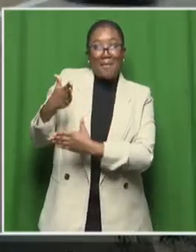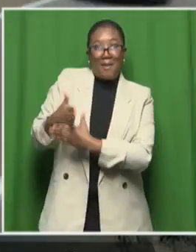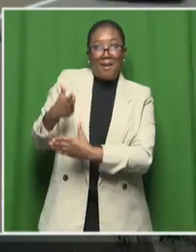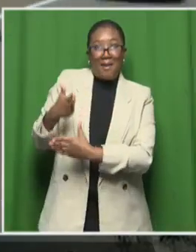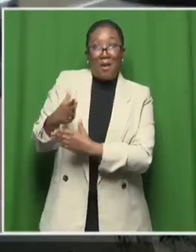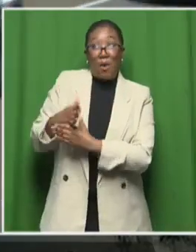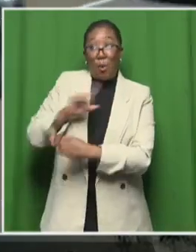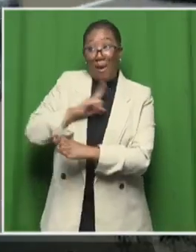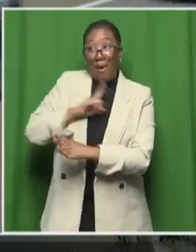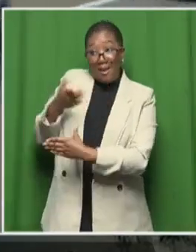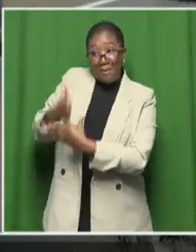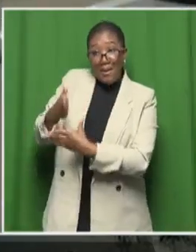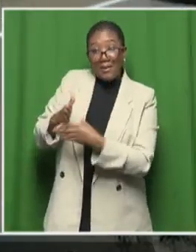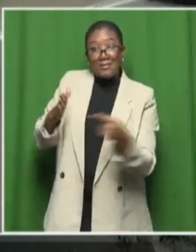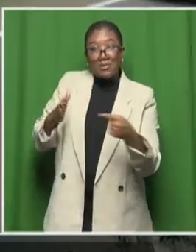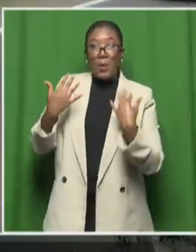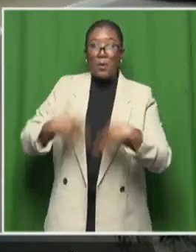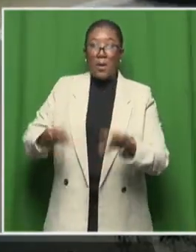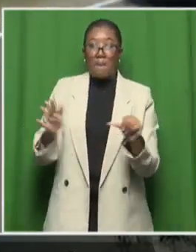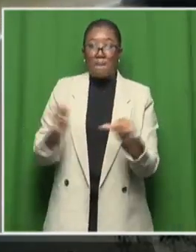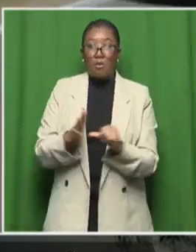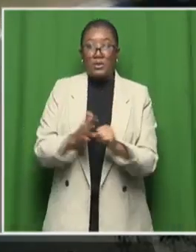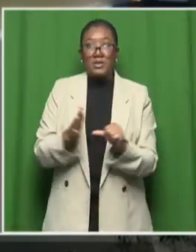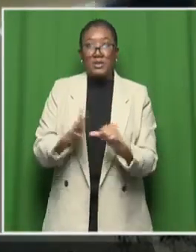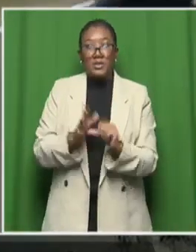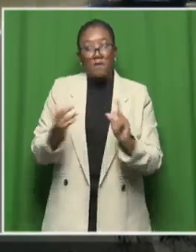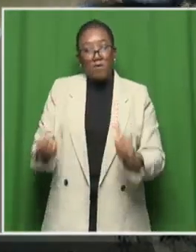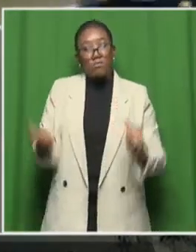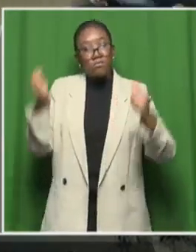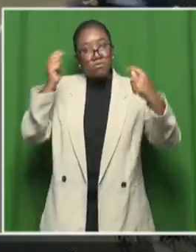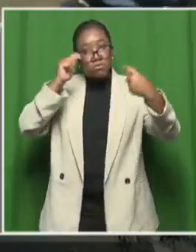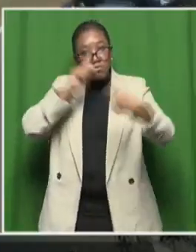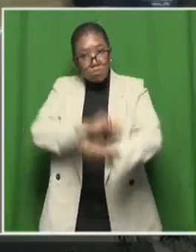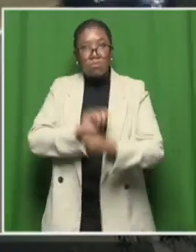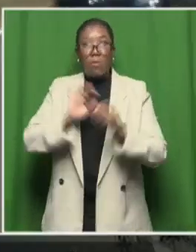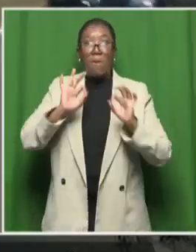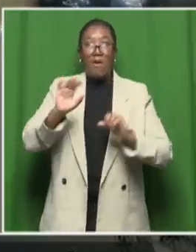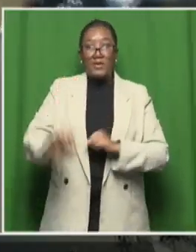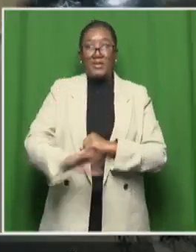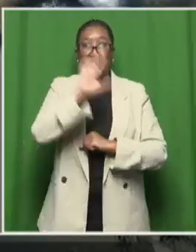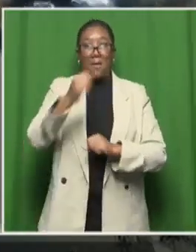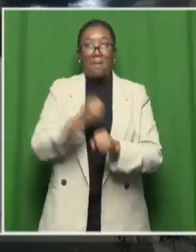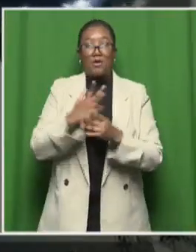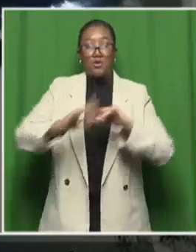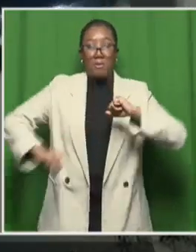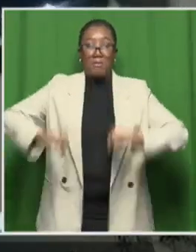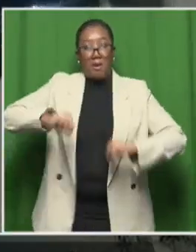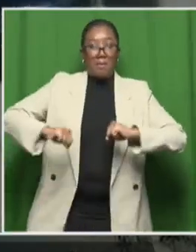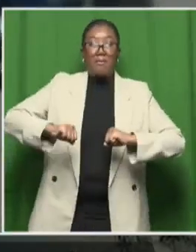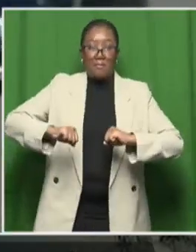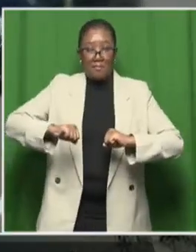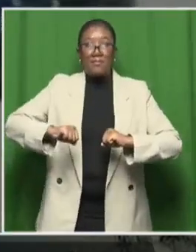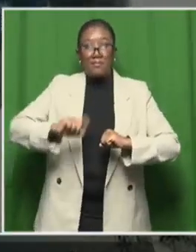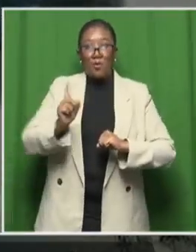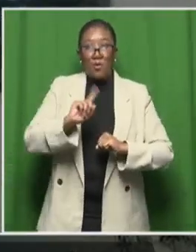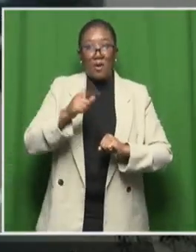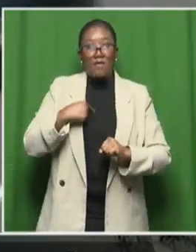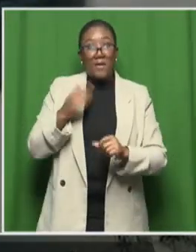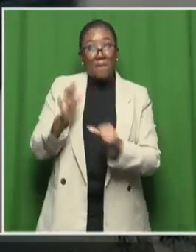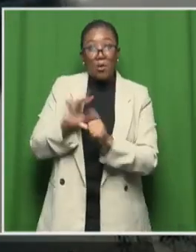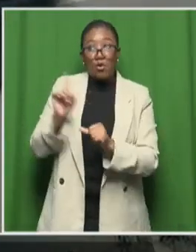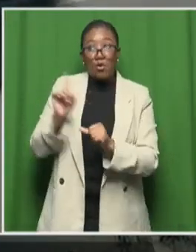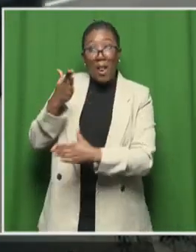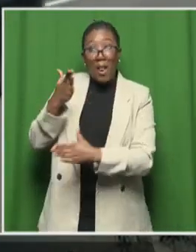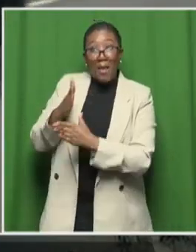an important integral part of the transformation of the country. You needed to move with speed to change the labor